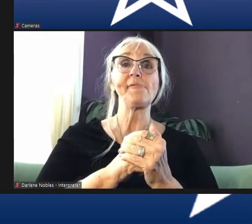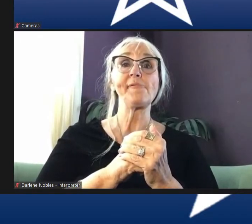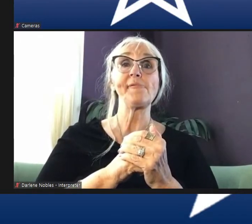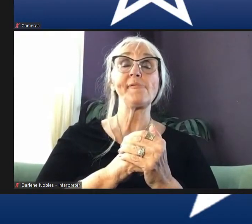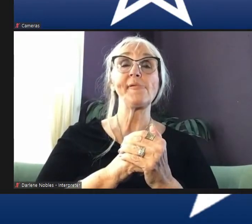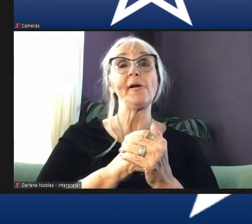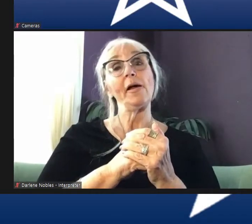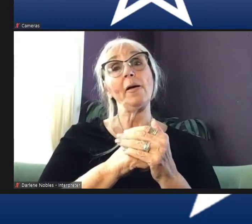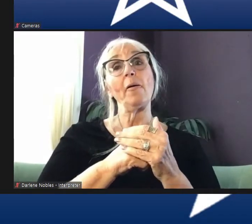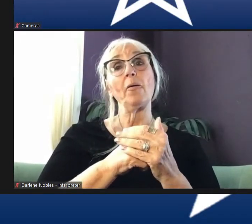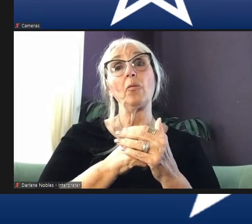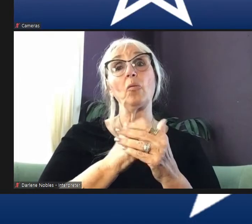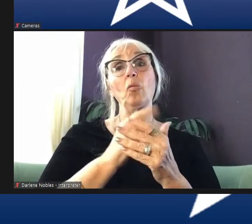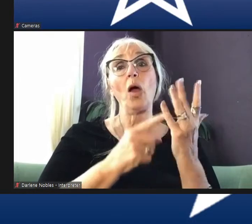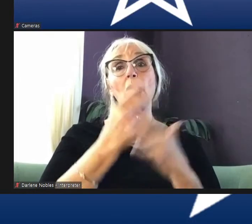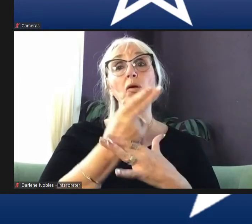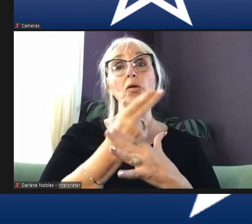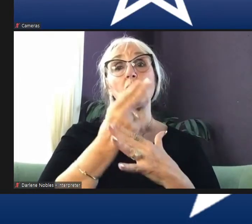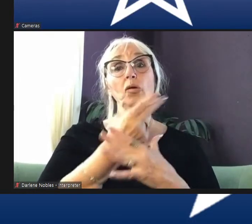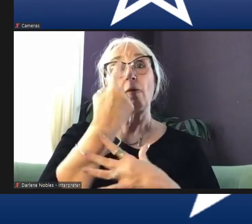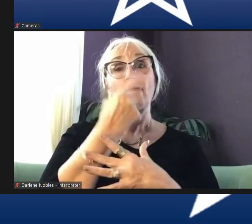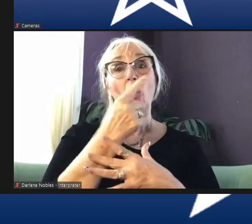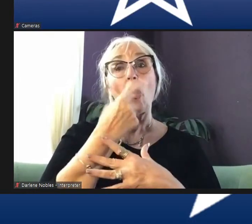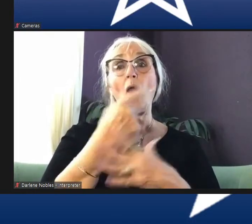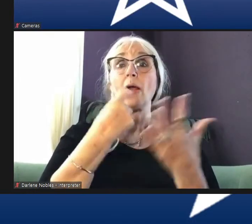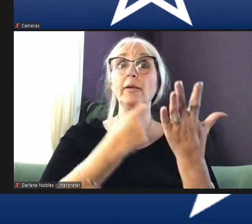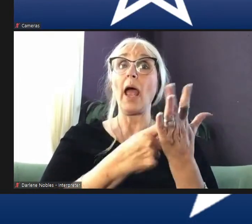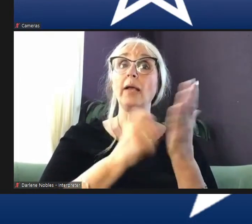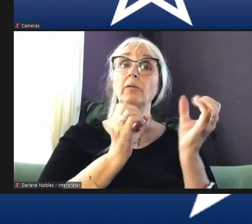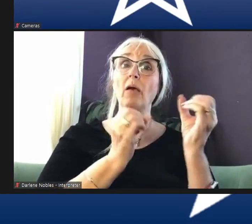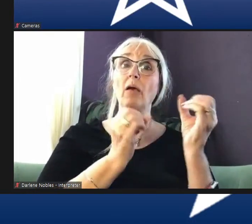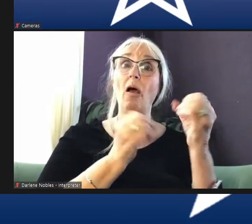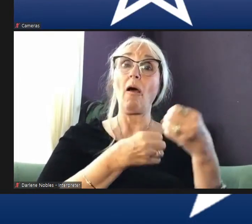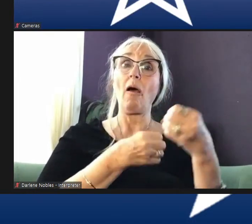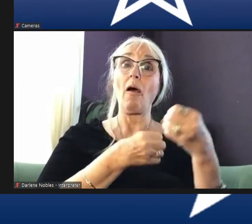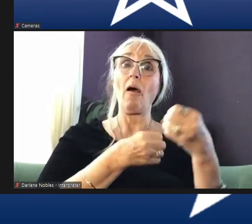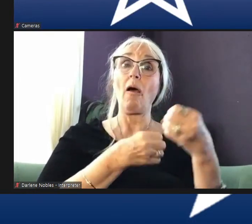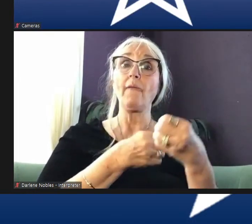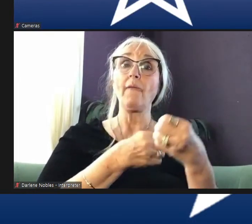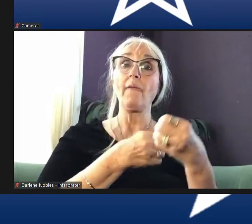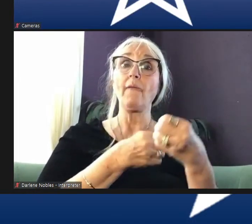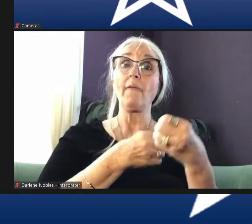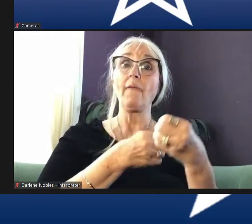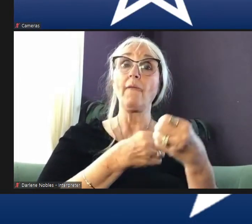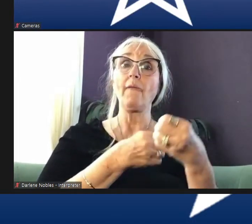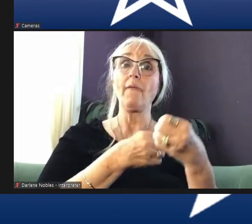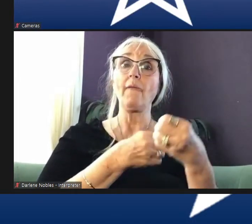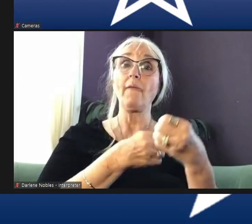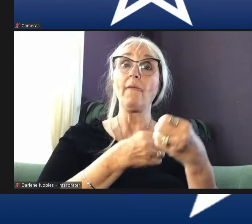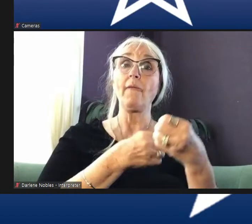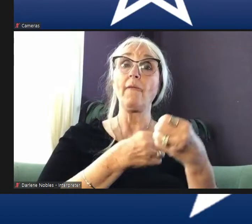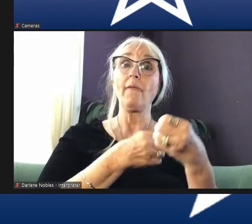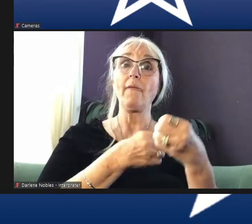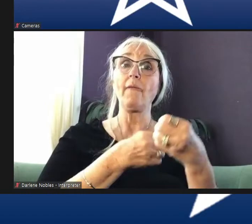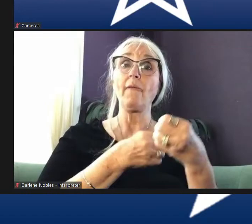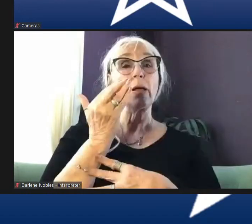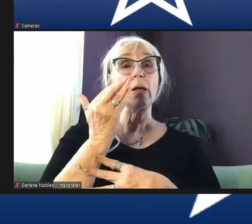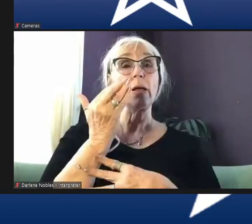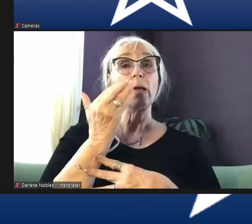used for. But the tax office would seem like a good place for it to also be